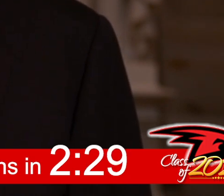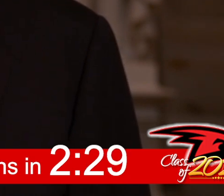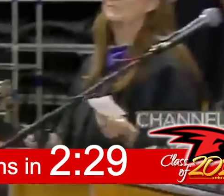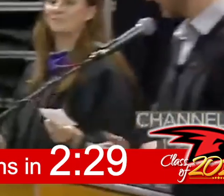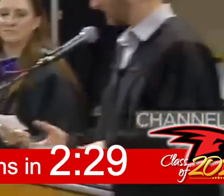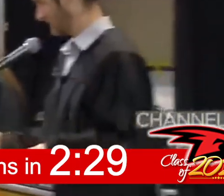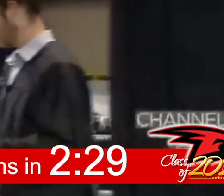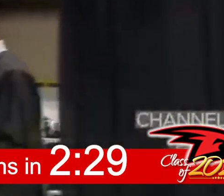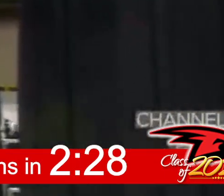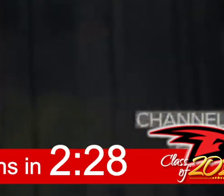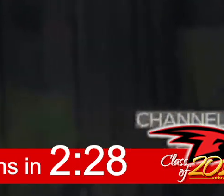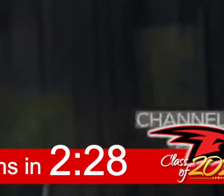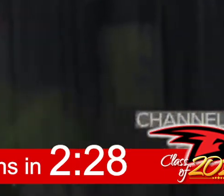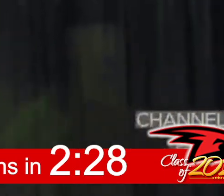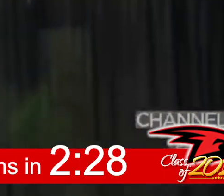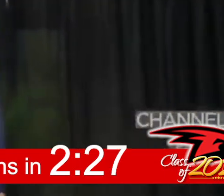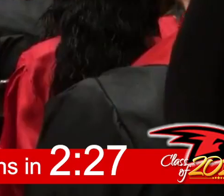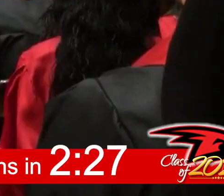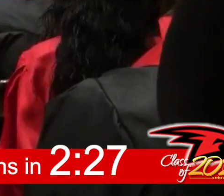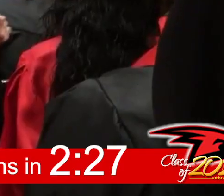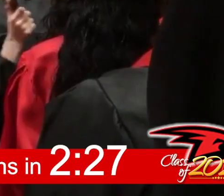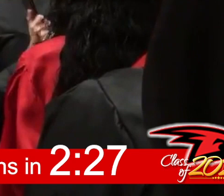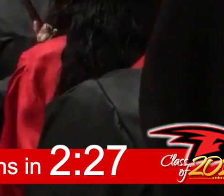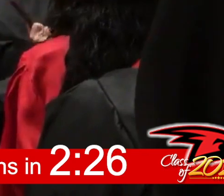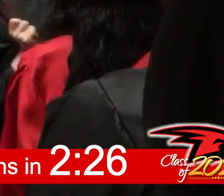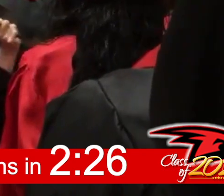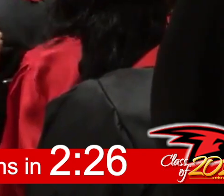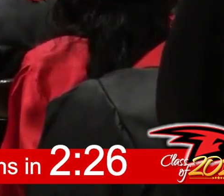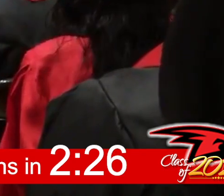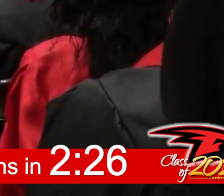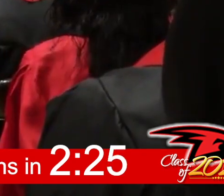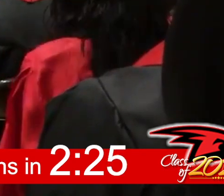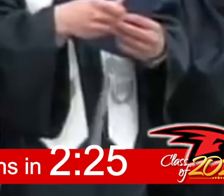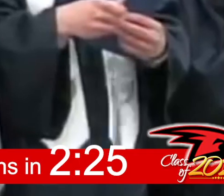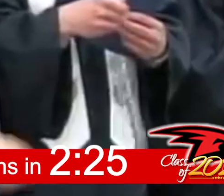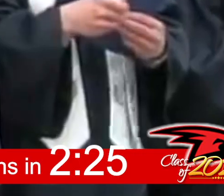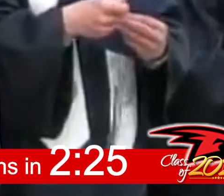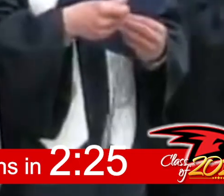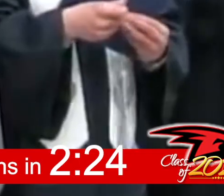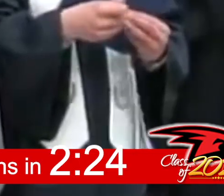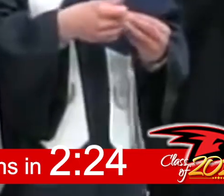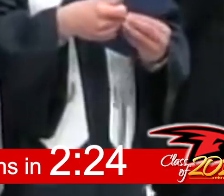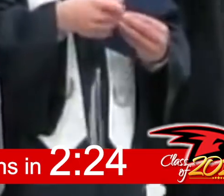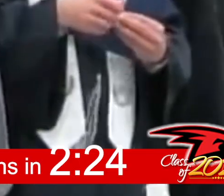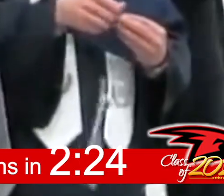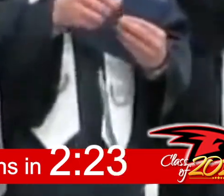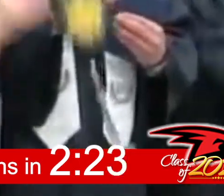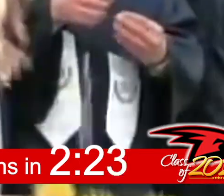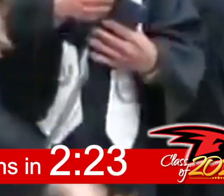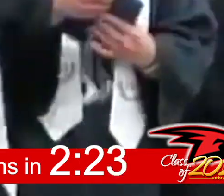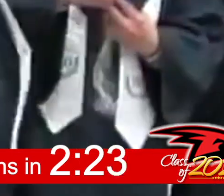ever. In previous graduation speeches, I've talked about how rewarding a life of service can